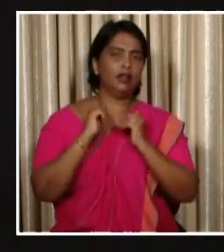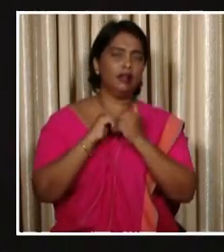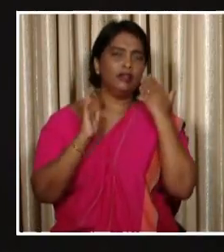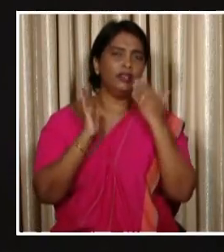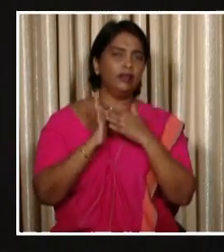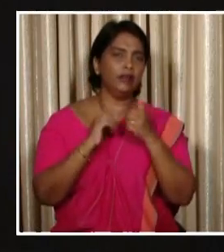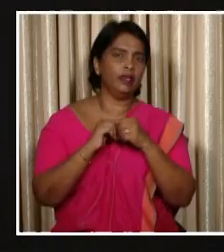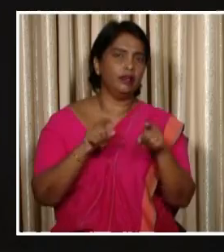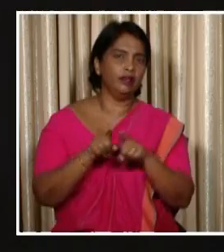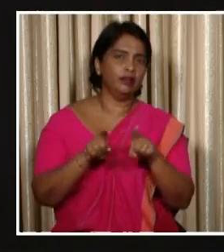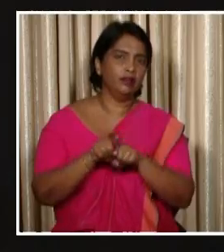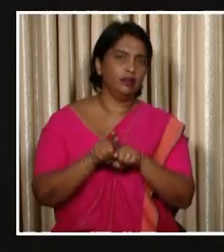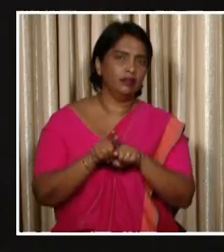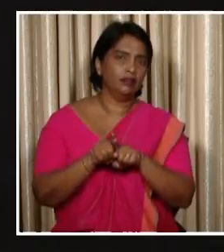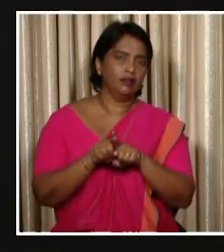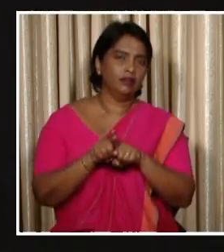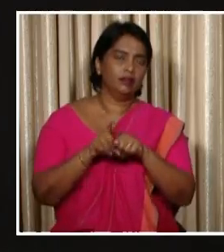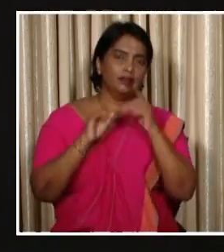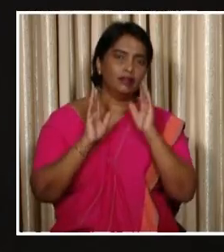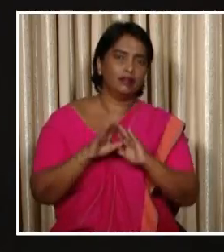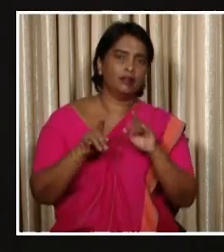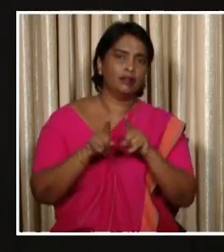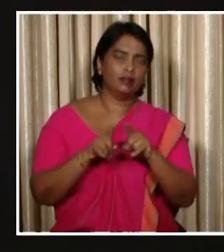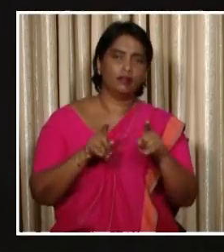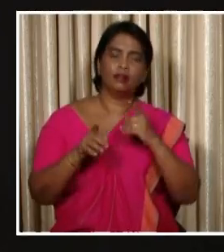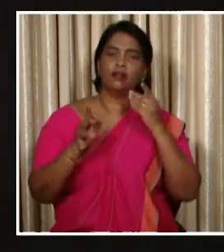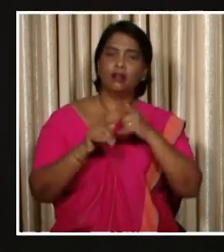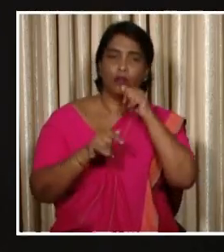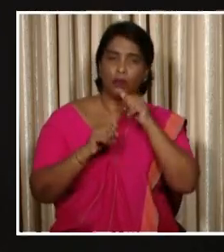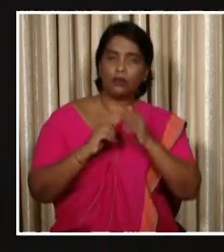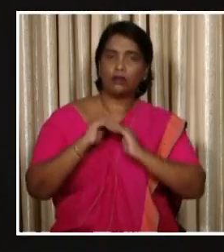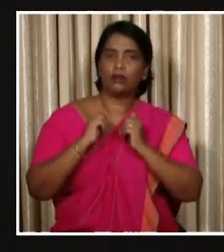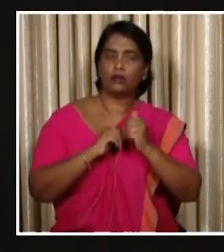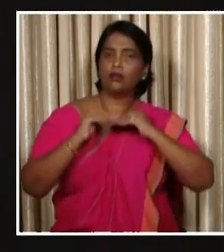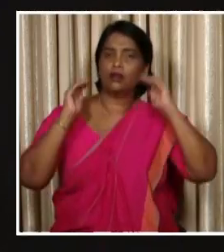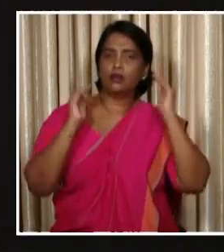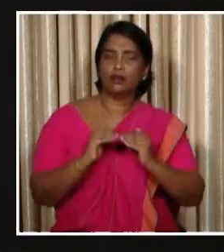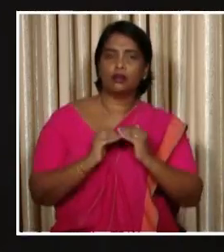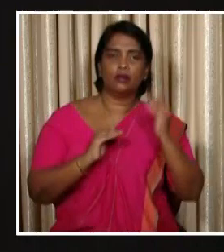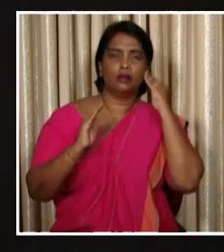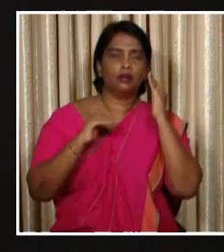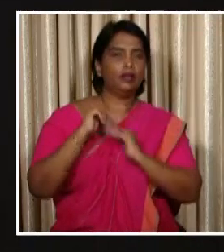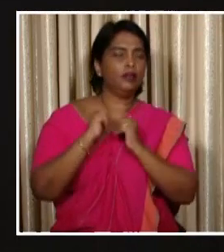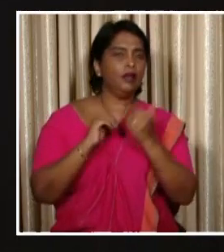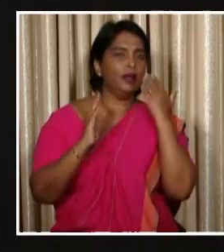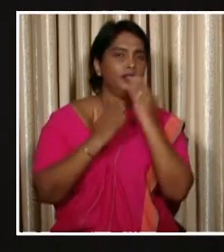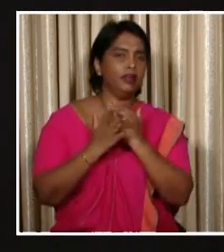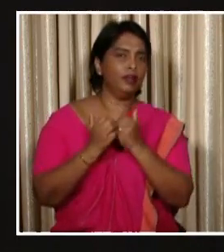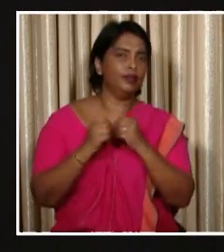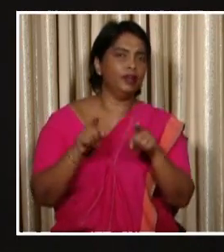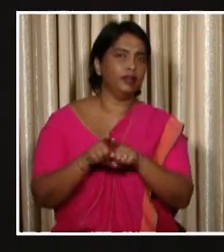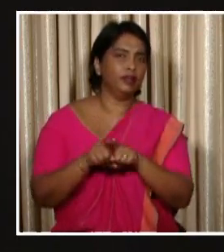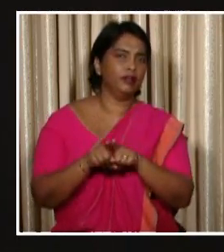limited activities in the city tourism purposes. We want to ensure that we will provide enough opportunities, enough support with